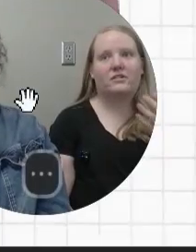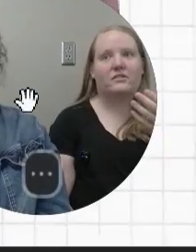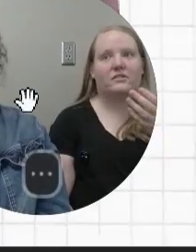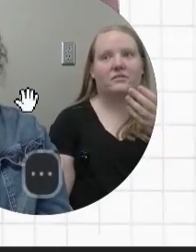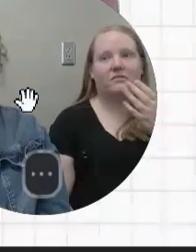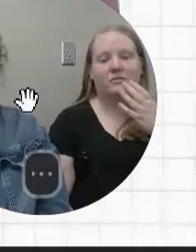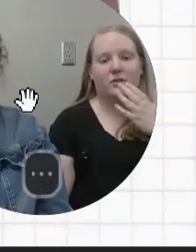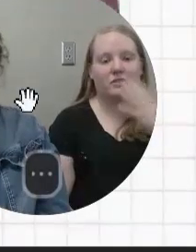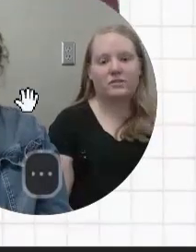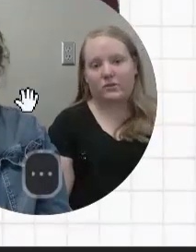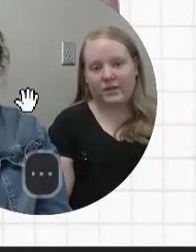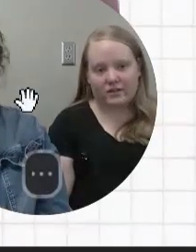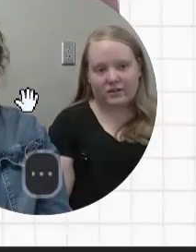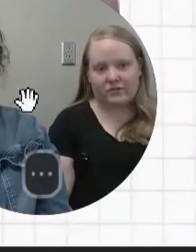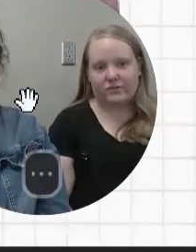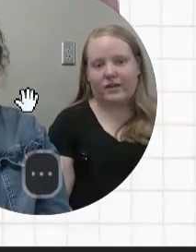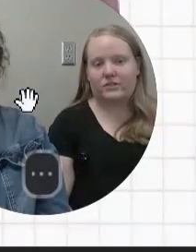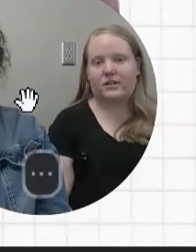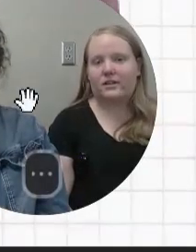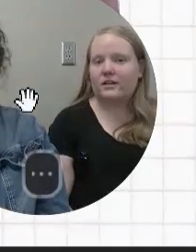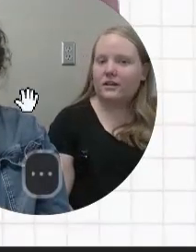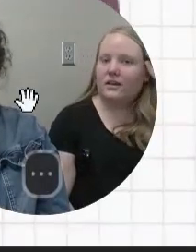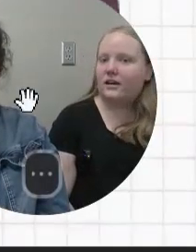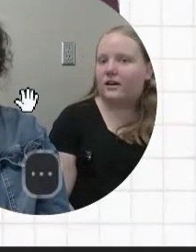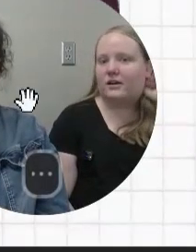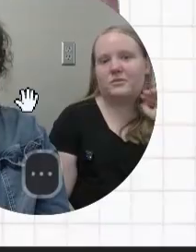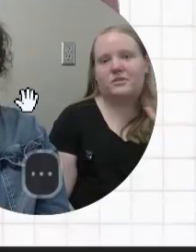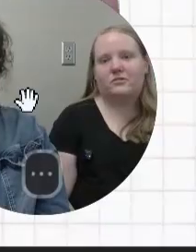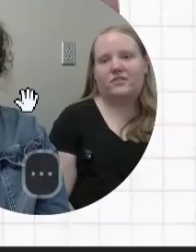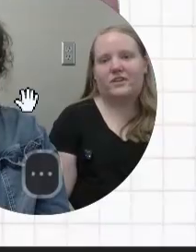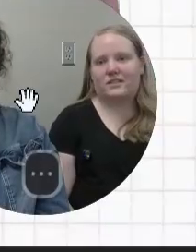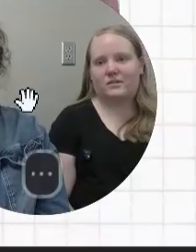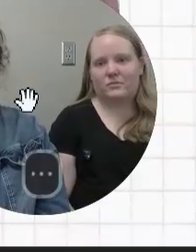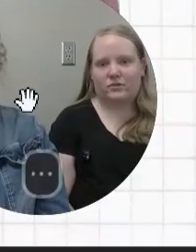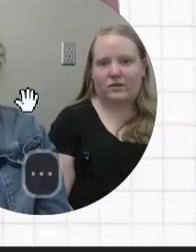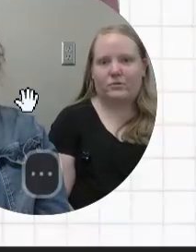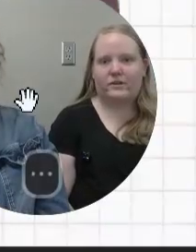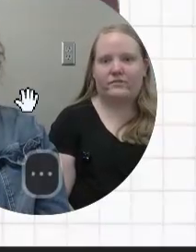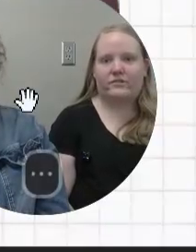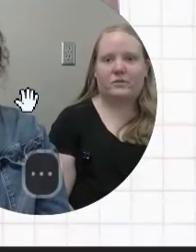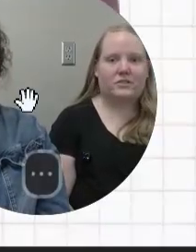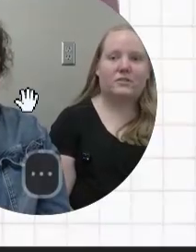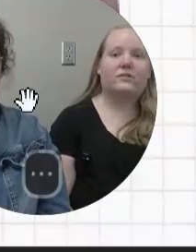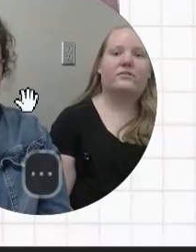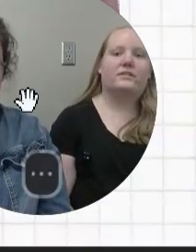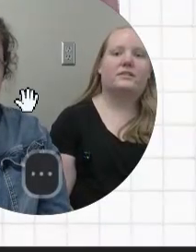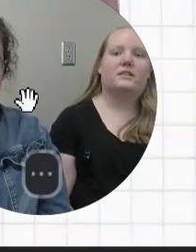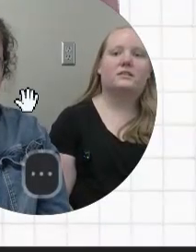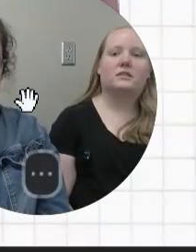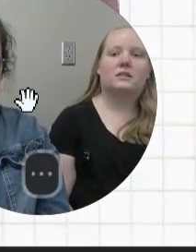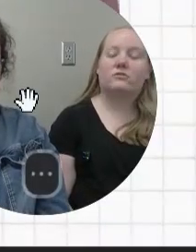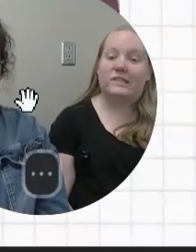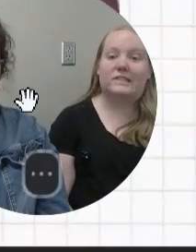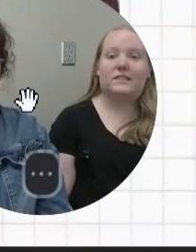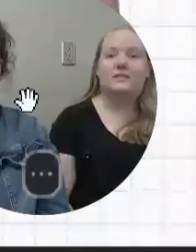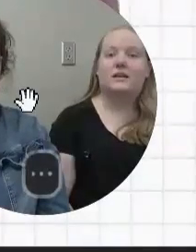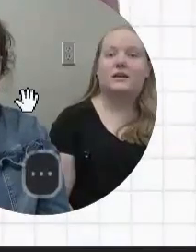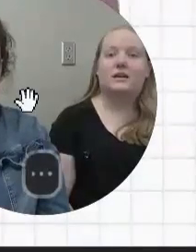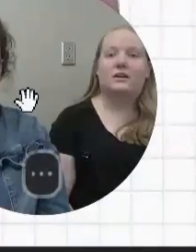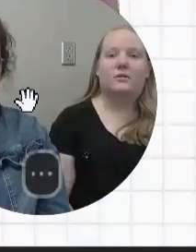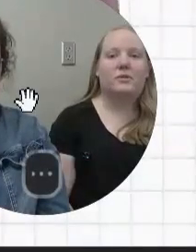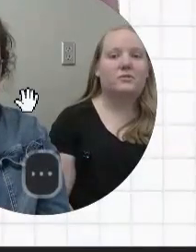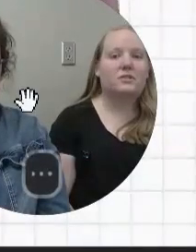that we were just talking about, but your voice is going in a different direction. So facing them is really important for a multitude